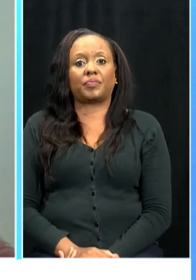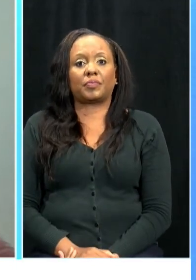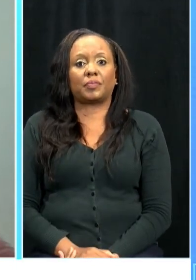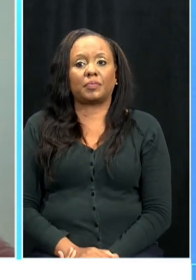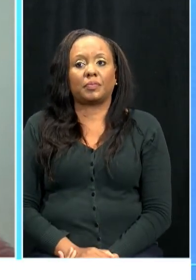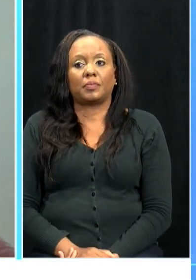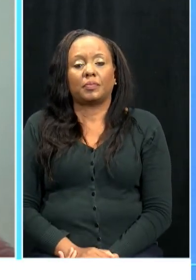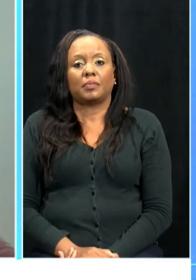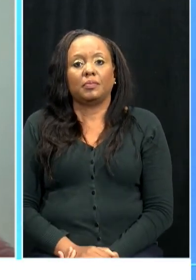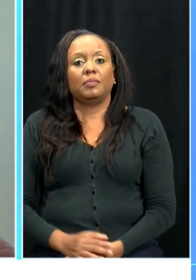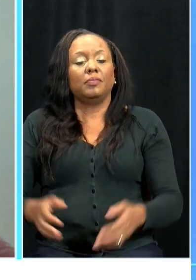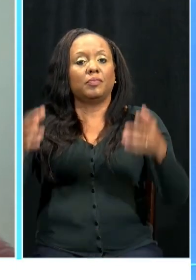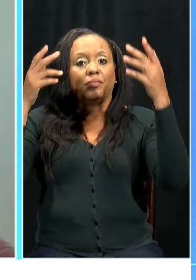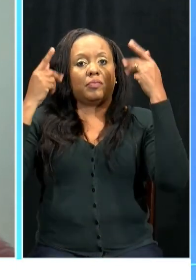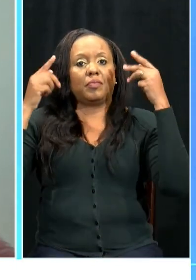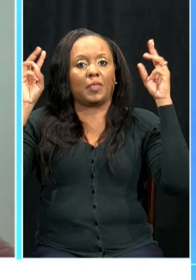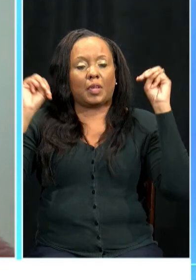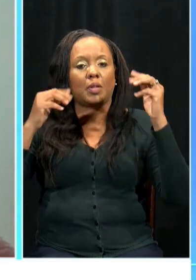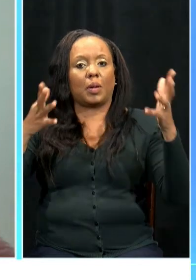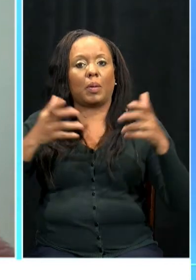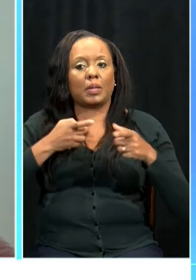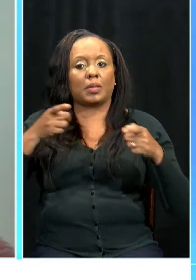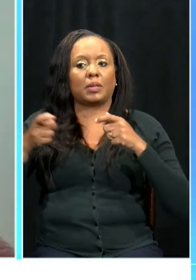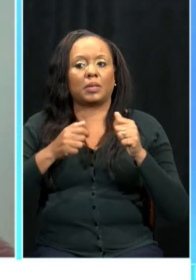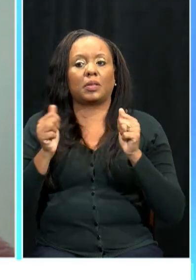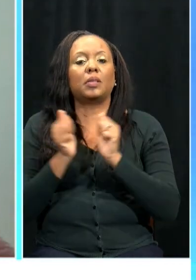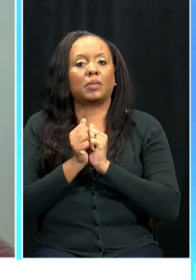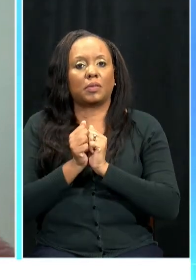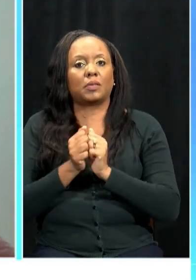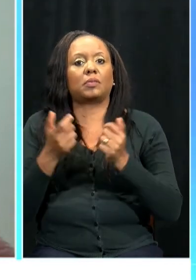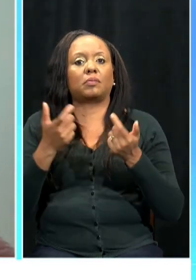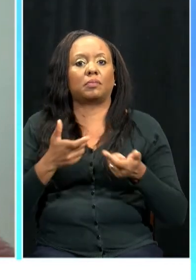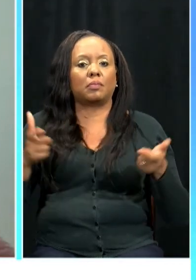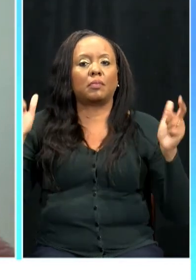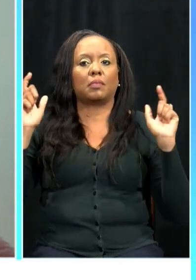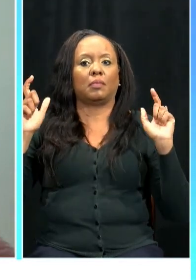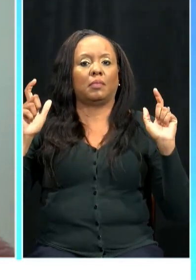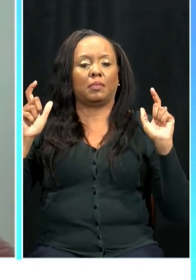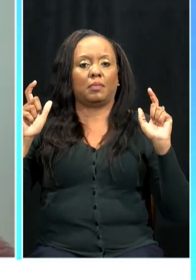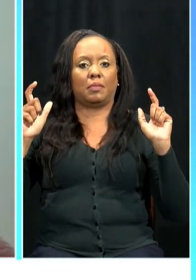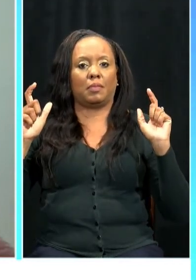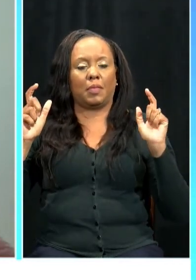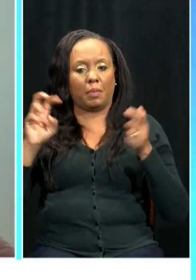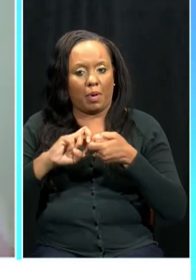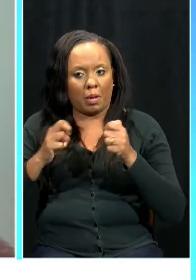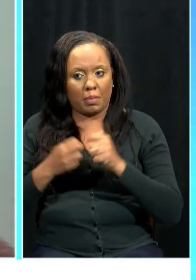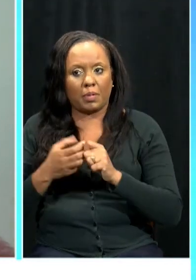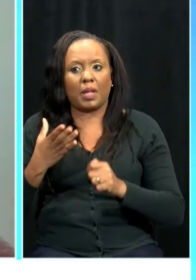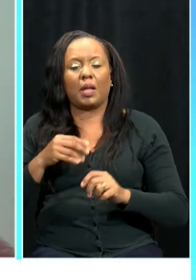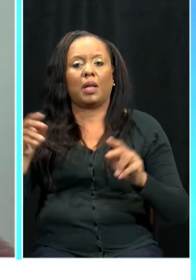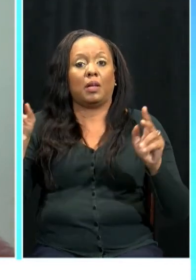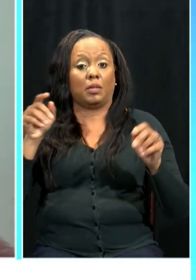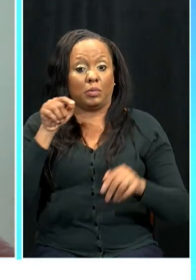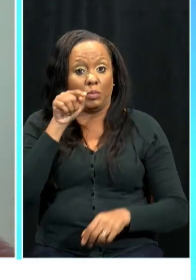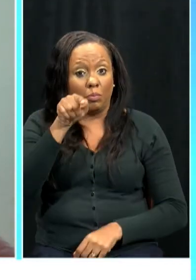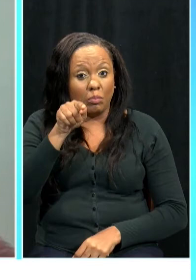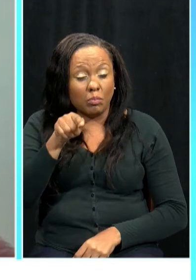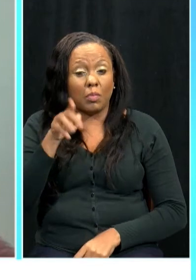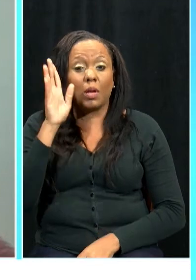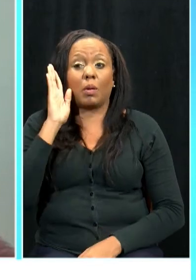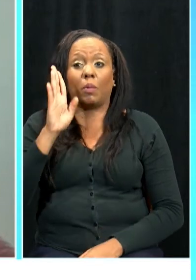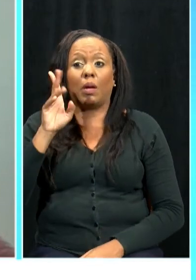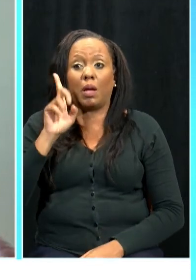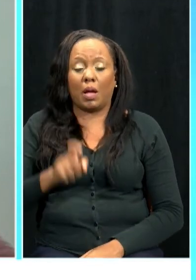new mandate to deal with those major crises. And the electorate is going to be asked to look at the record